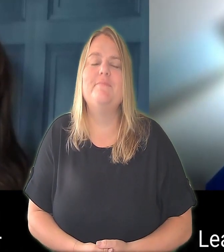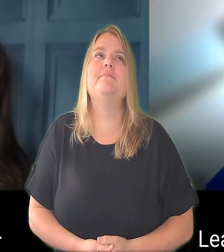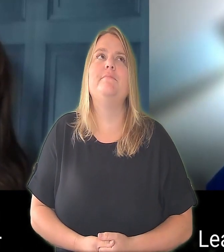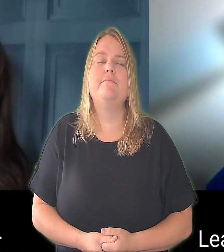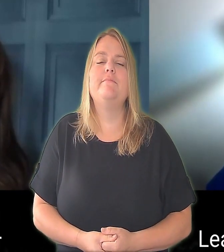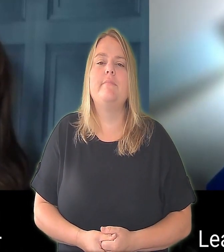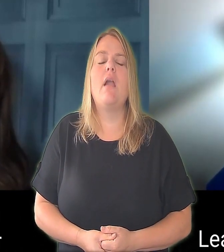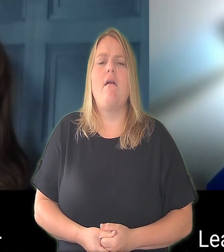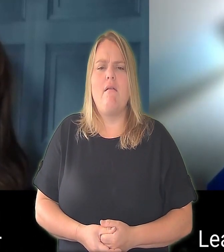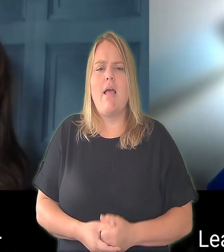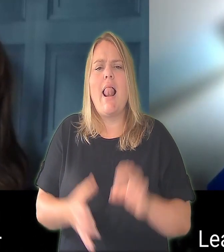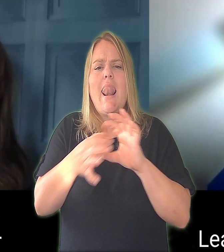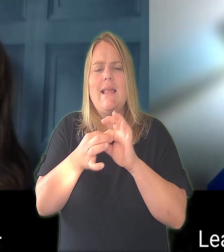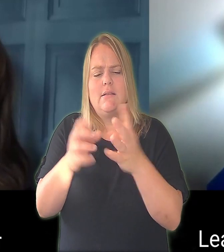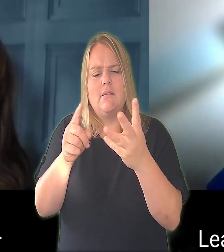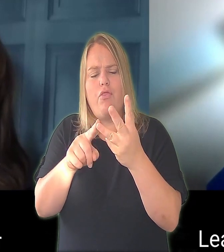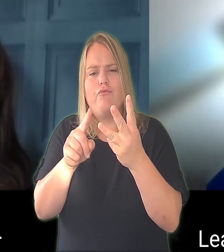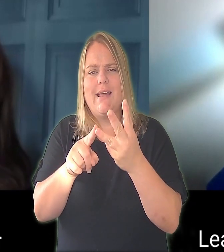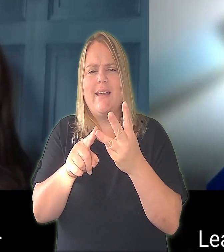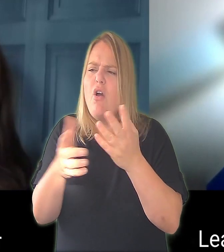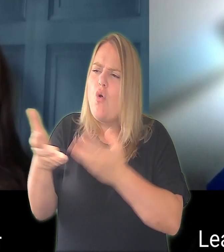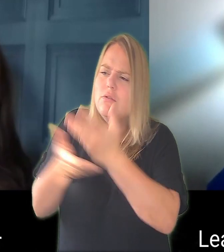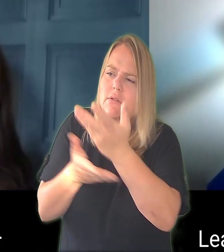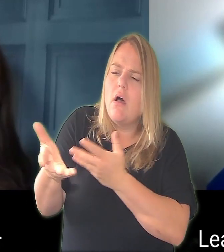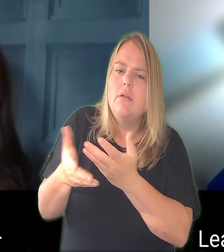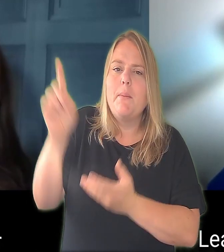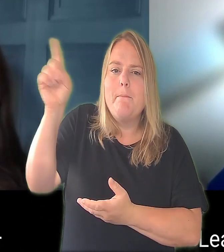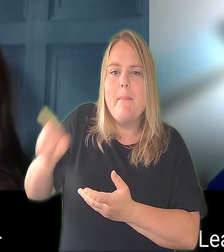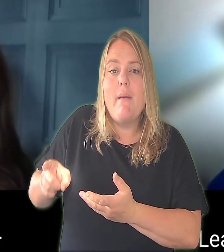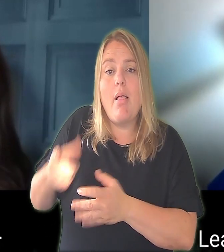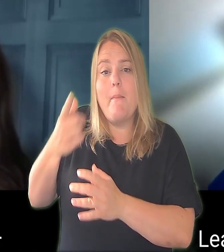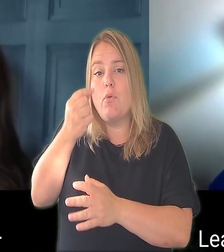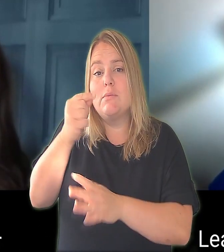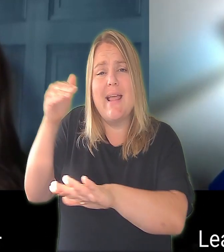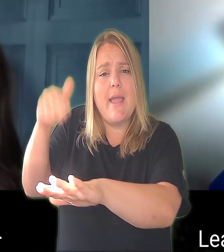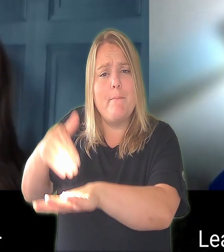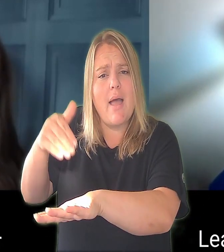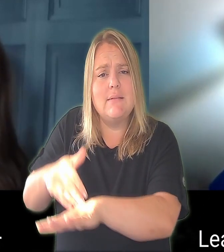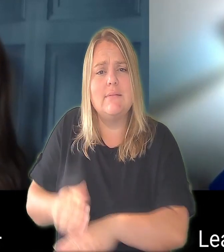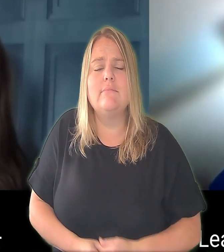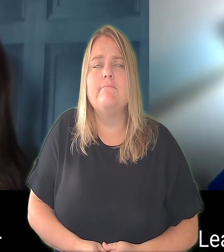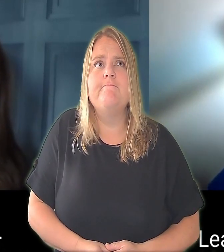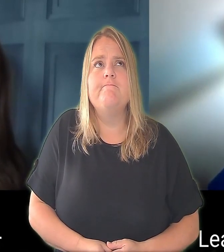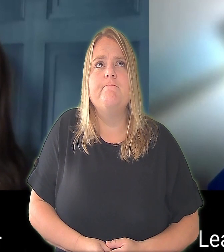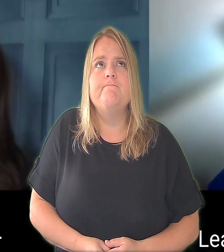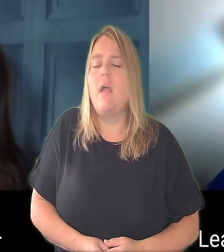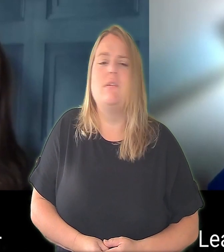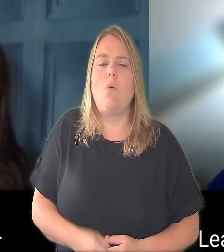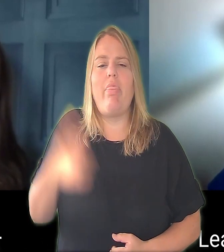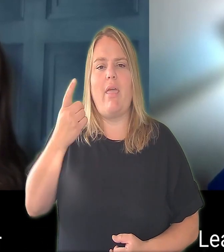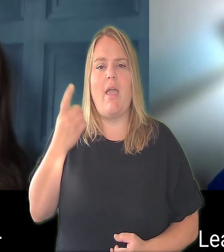your community, not just for them. And then that links on to number 3, to consult those who might be